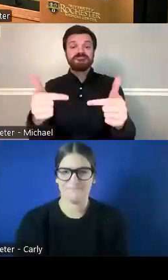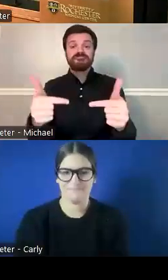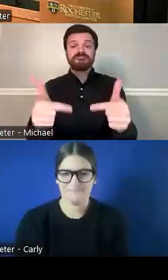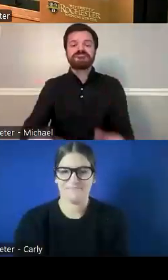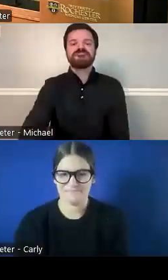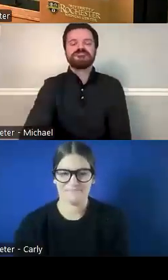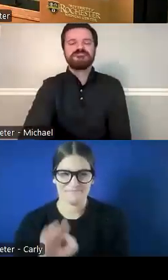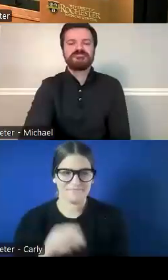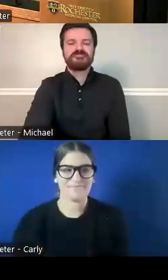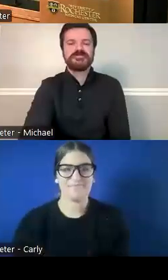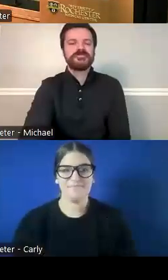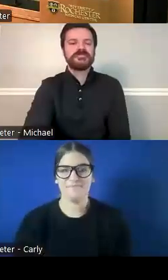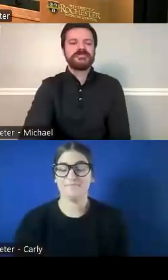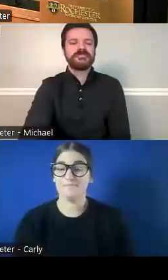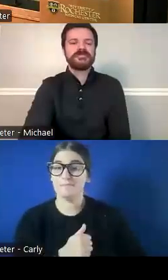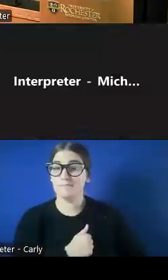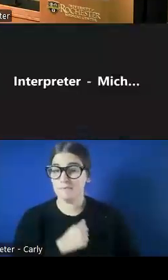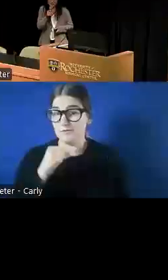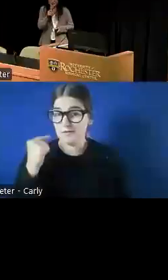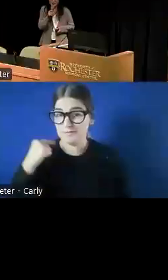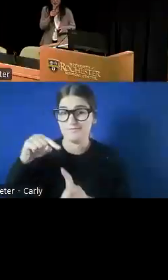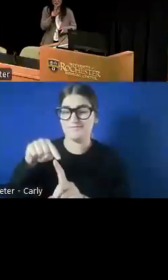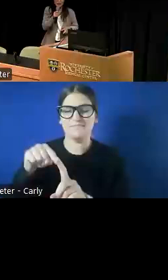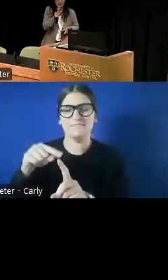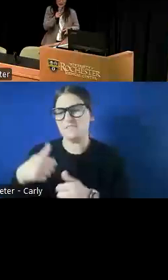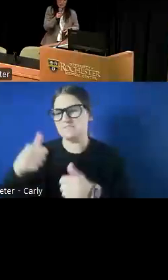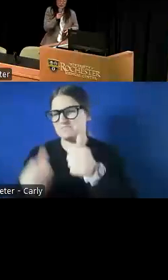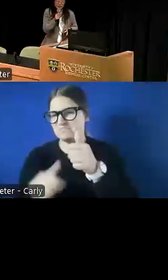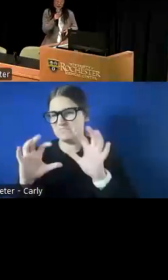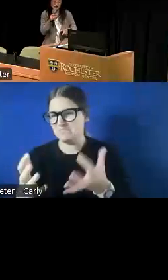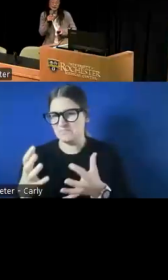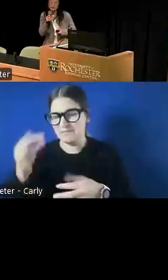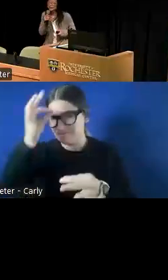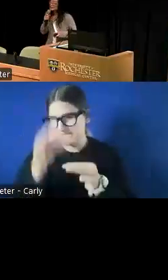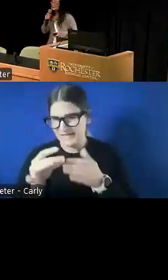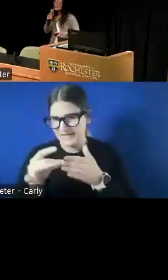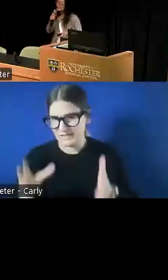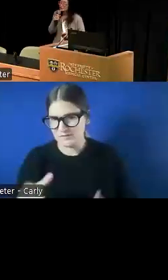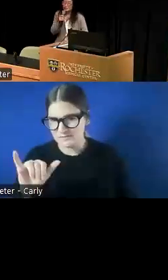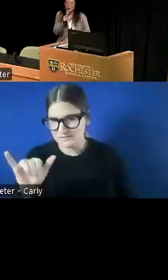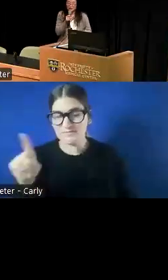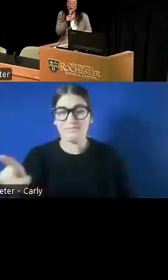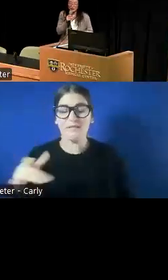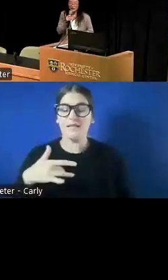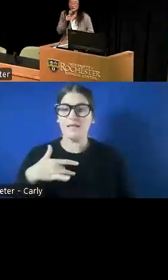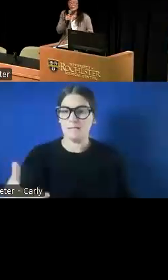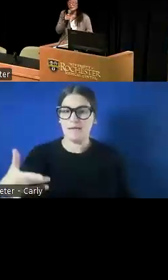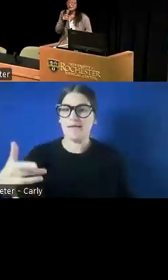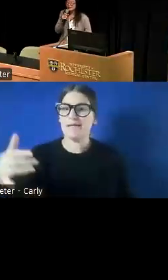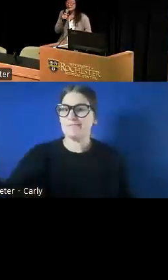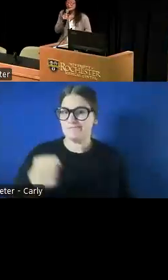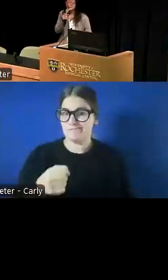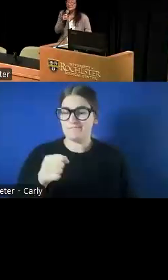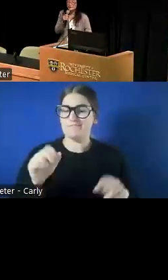Military chaplains are a subgroup of the faith leaders, and so they tend to be commissioned officers within